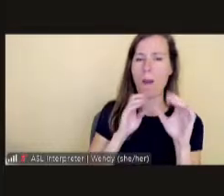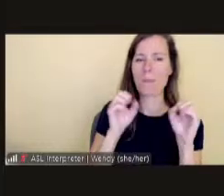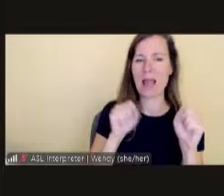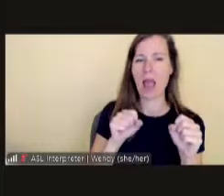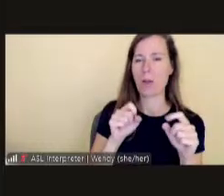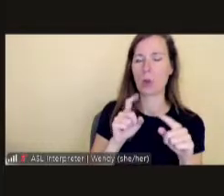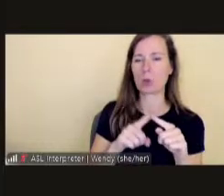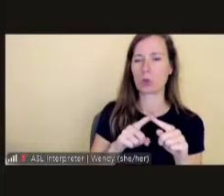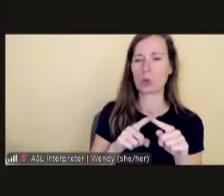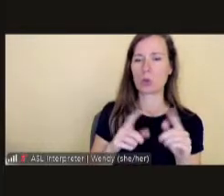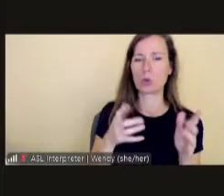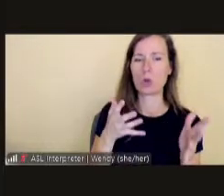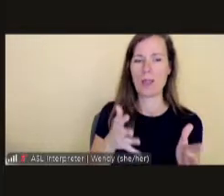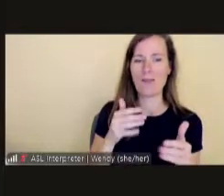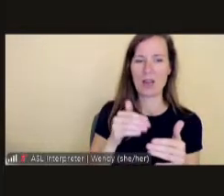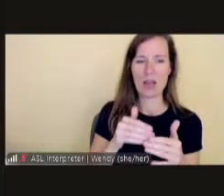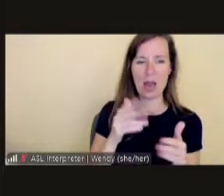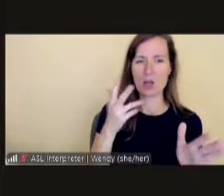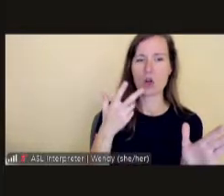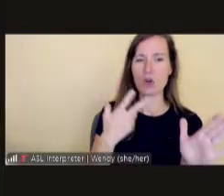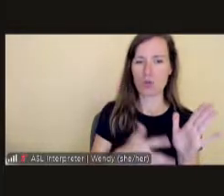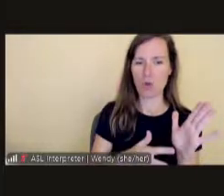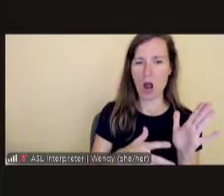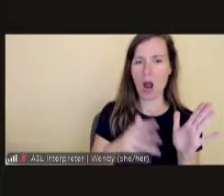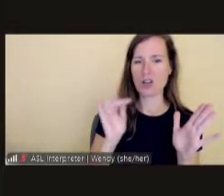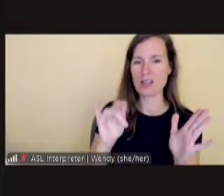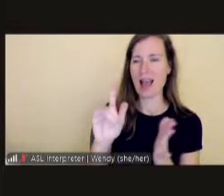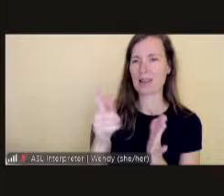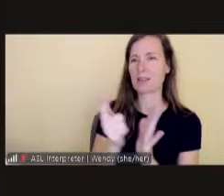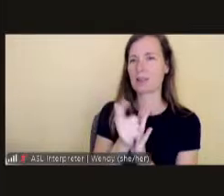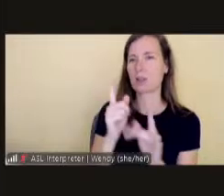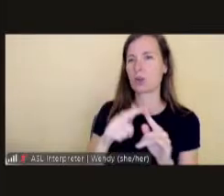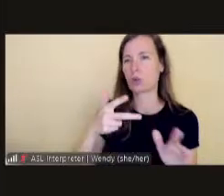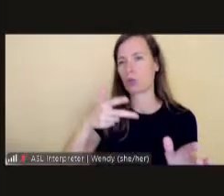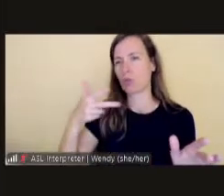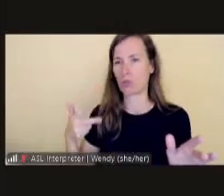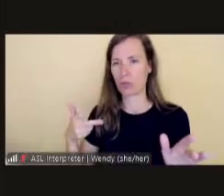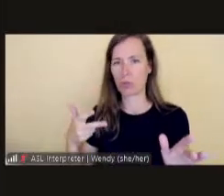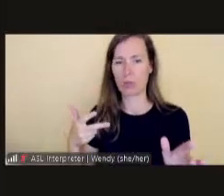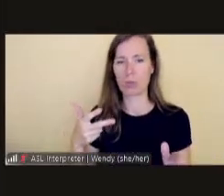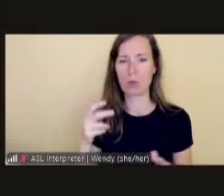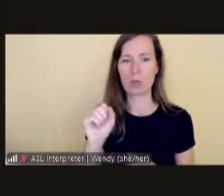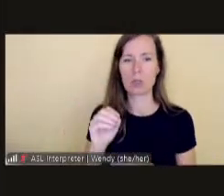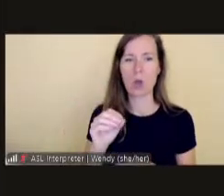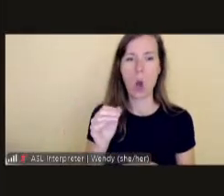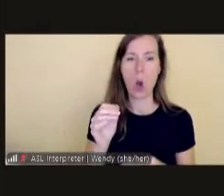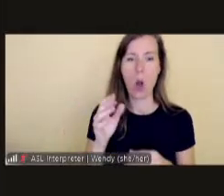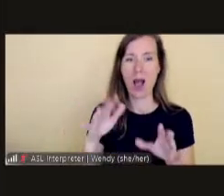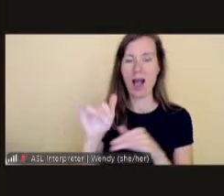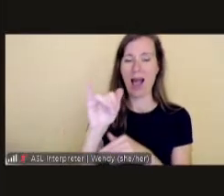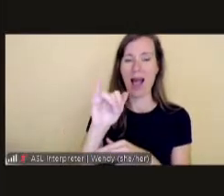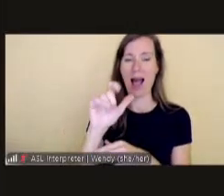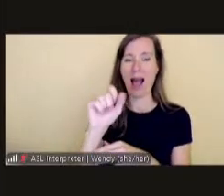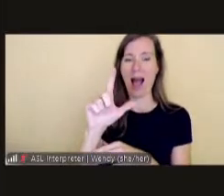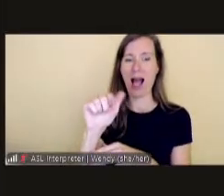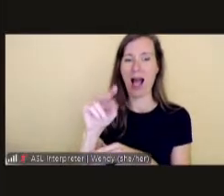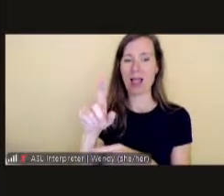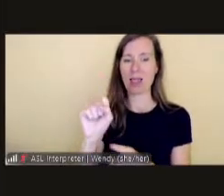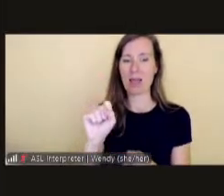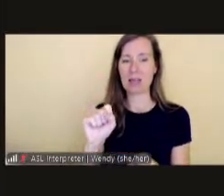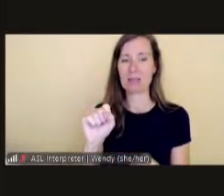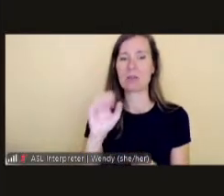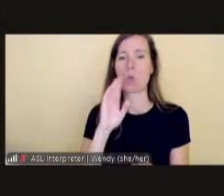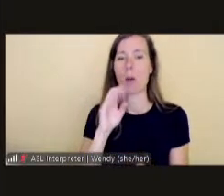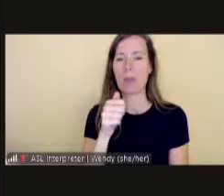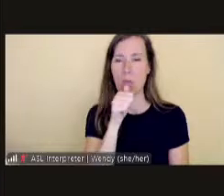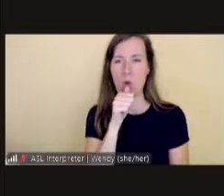way, will not be city-owned. They will be private and will be maintained by HOA regulations. And would